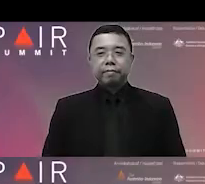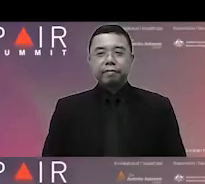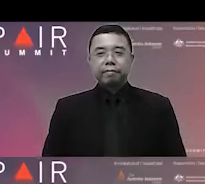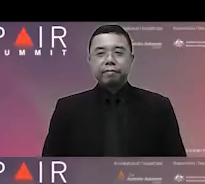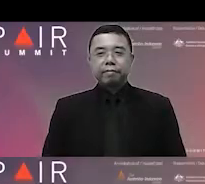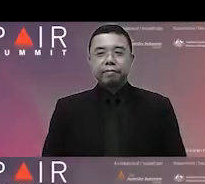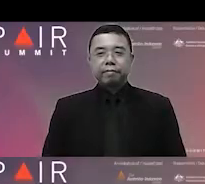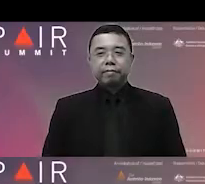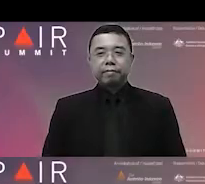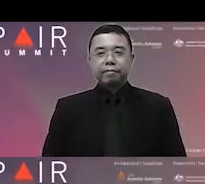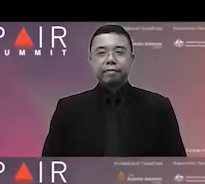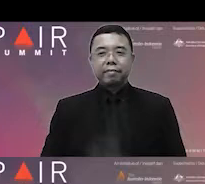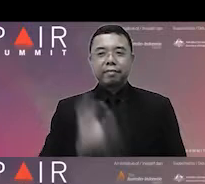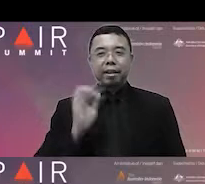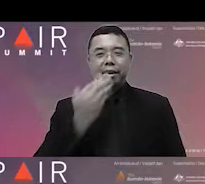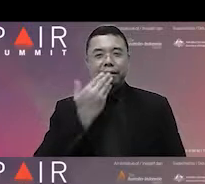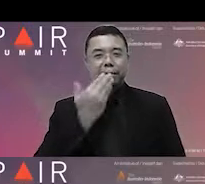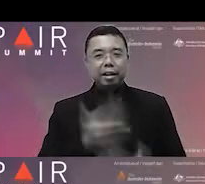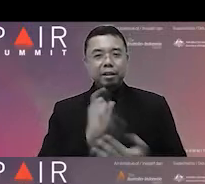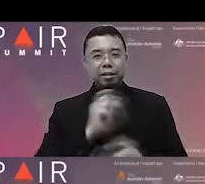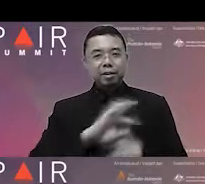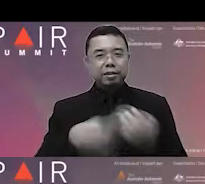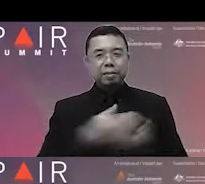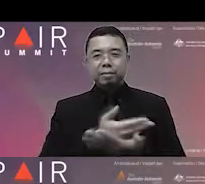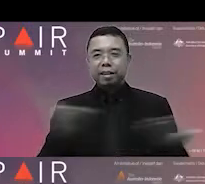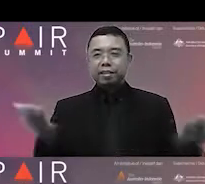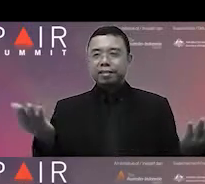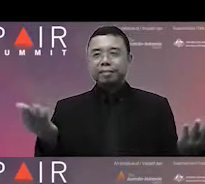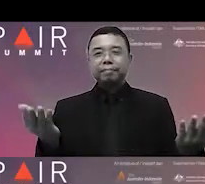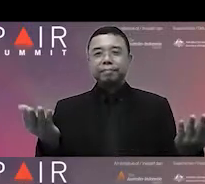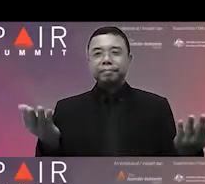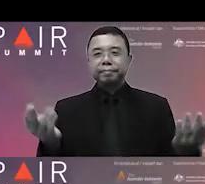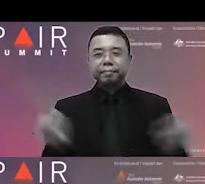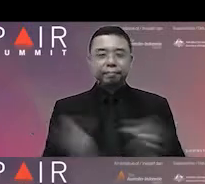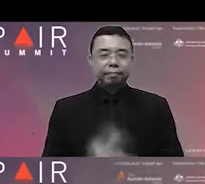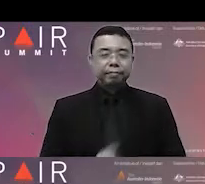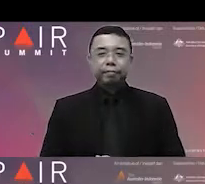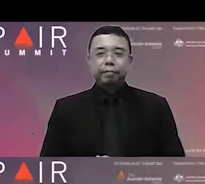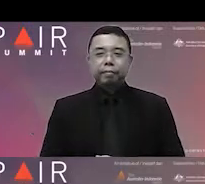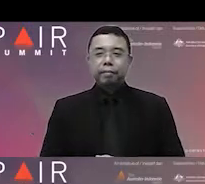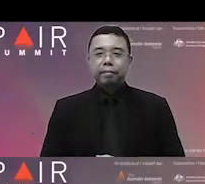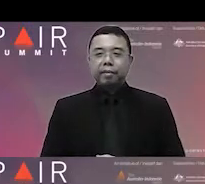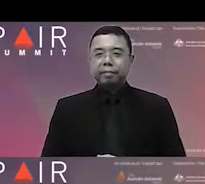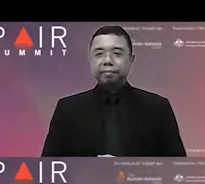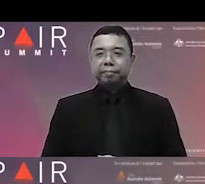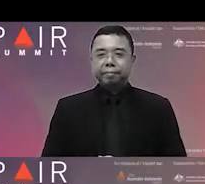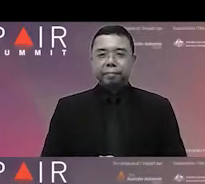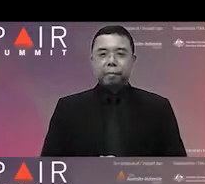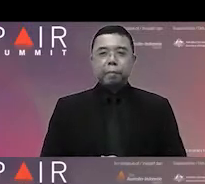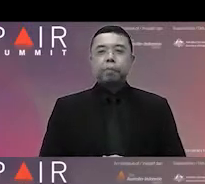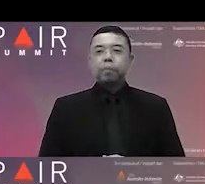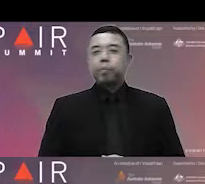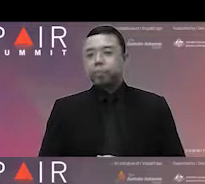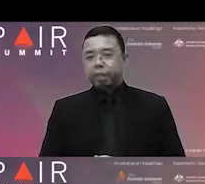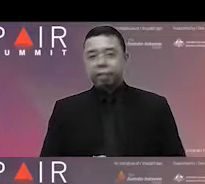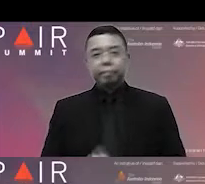So thank you again, everybody. Thank you for the opportunity to take part in the Australia-Indonesia Center Pair Small Rapid Research